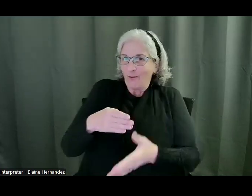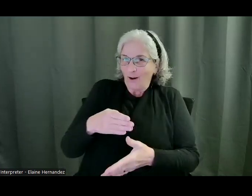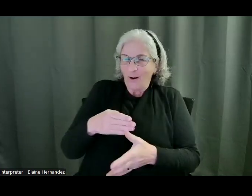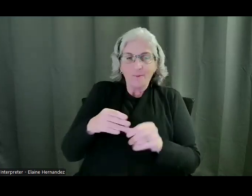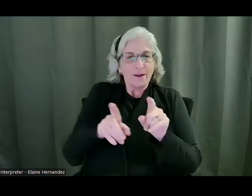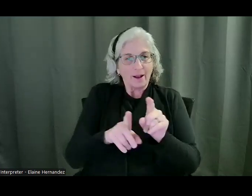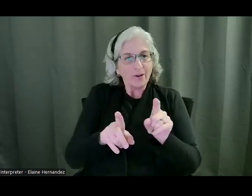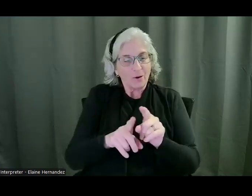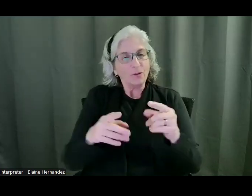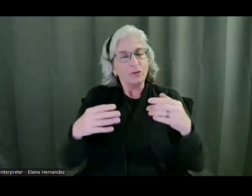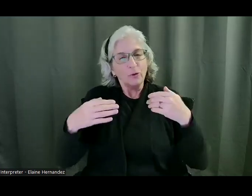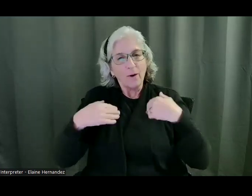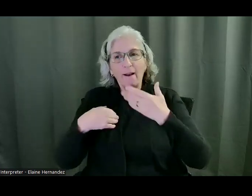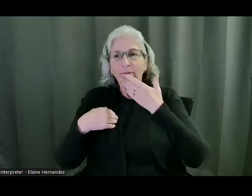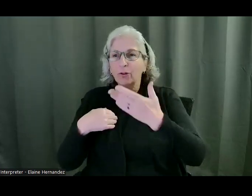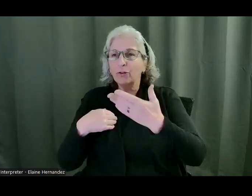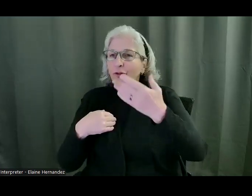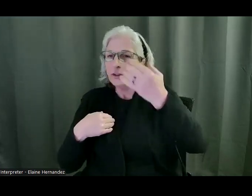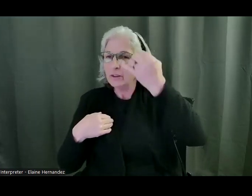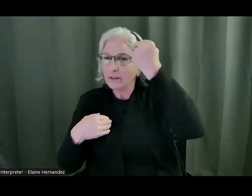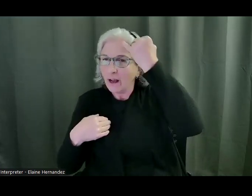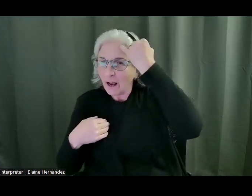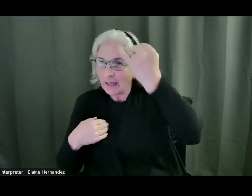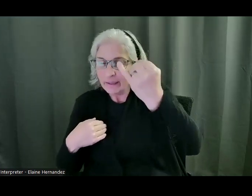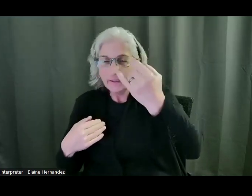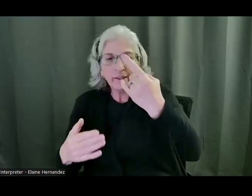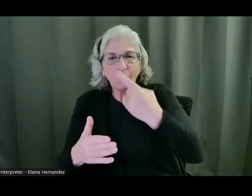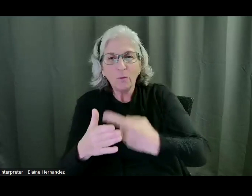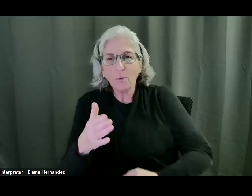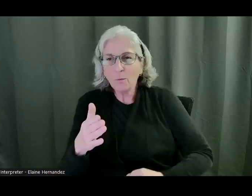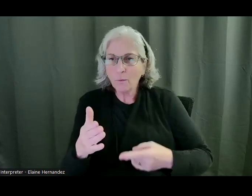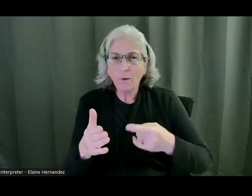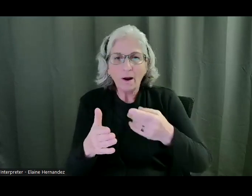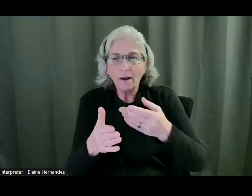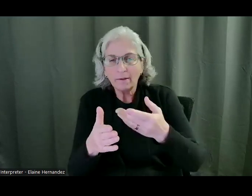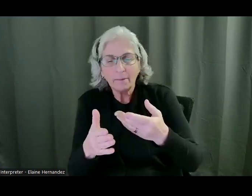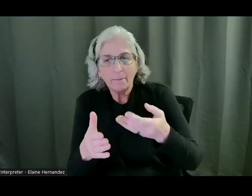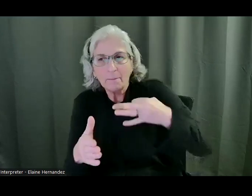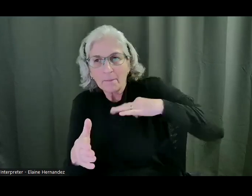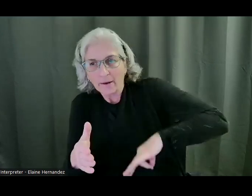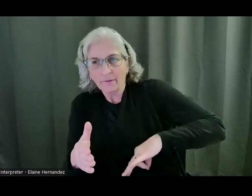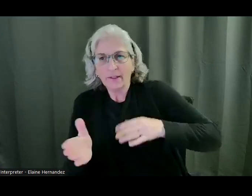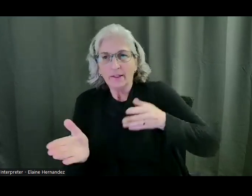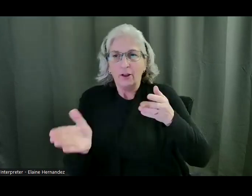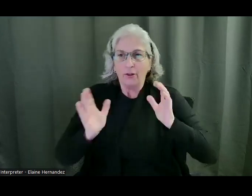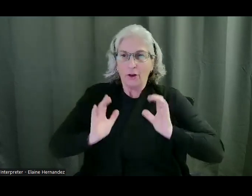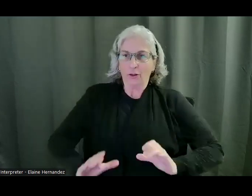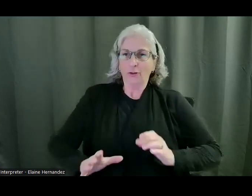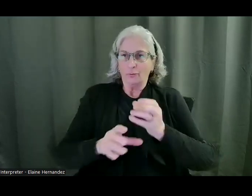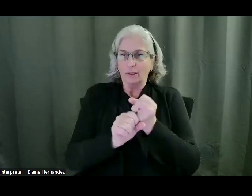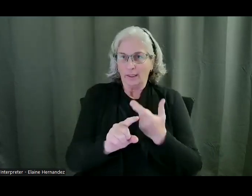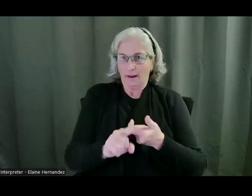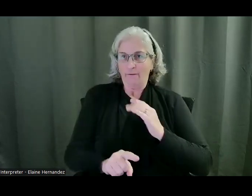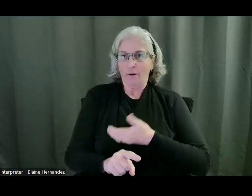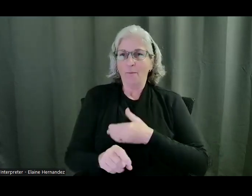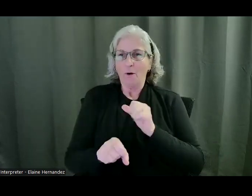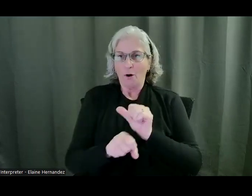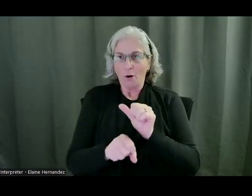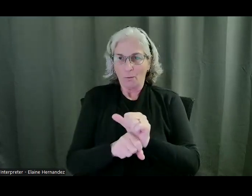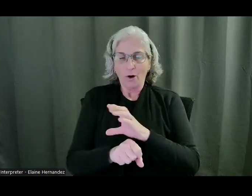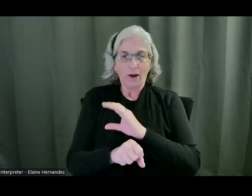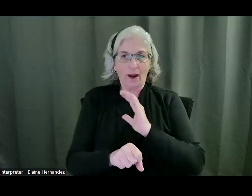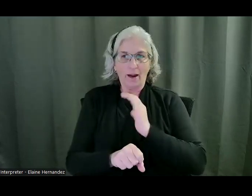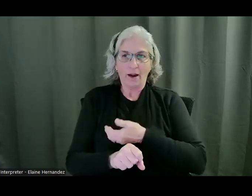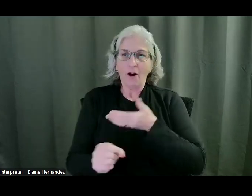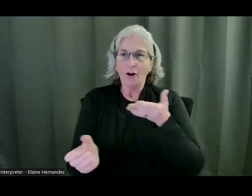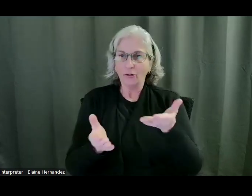service is able to provide for our consumers and the work that we do. And then lastly, one of the things that we really wanted to